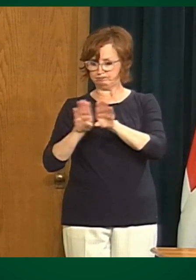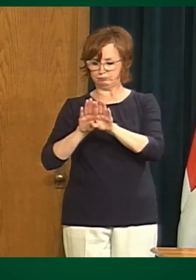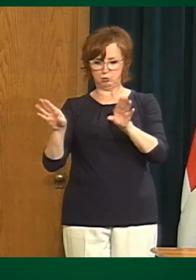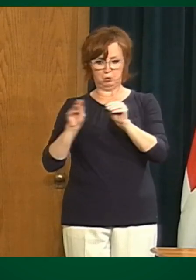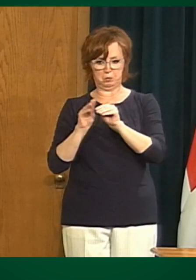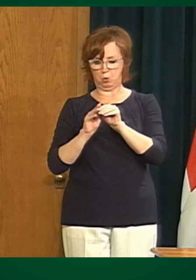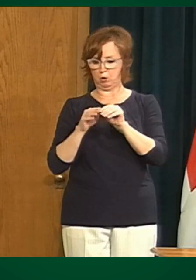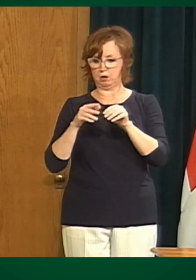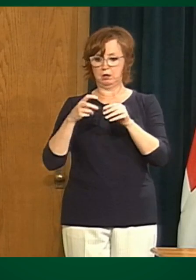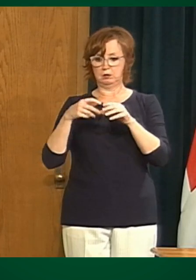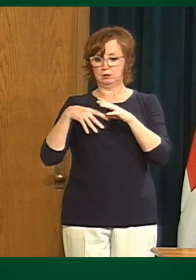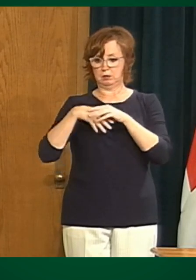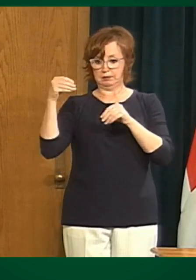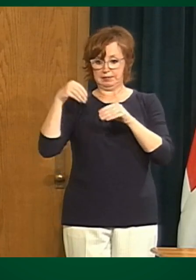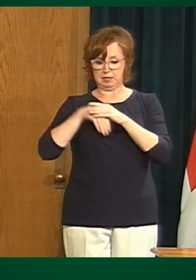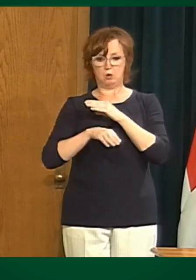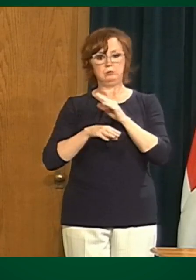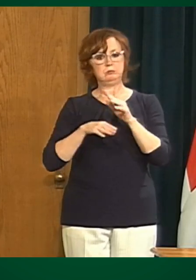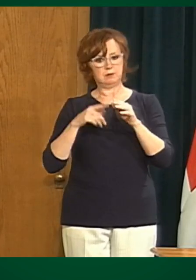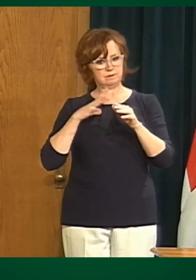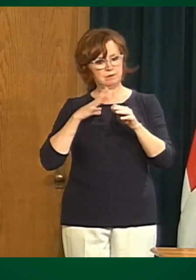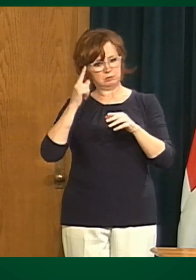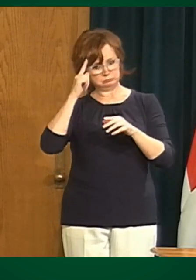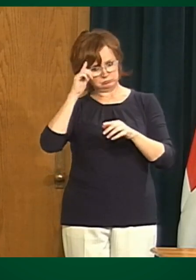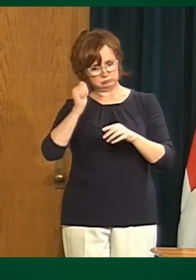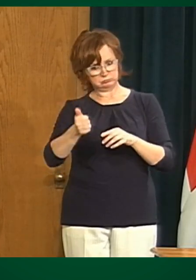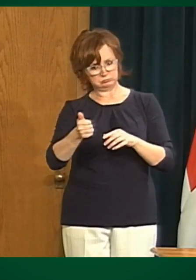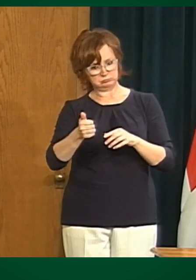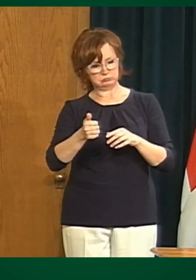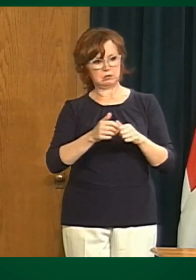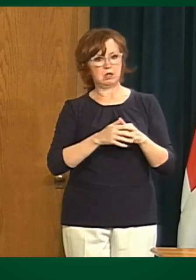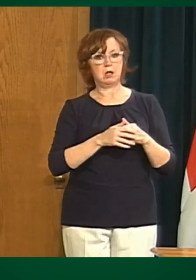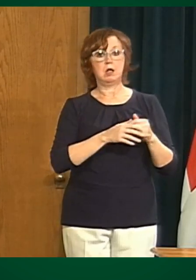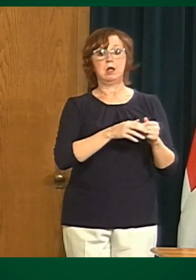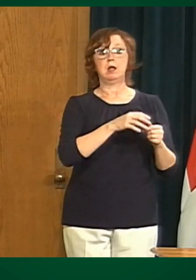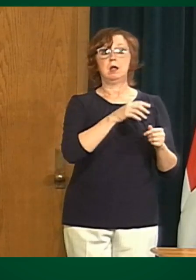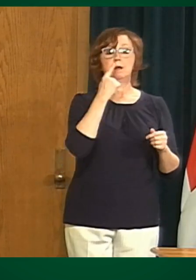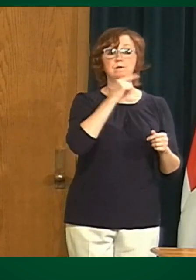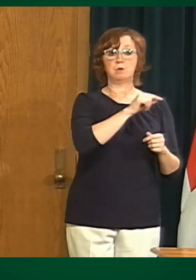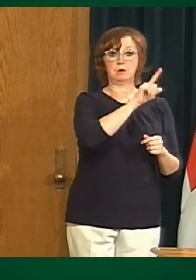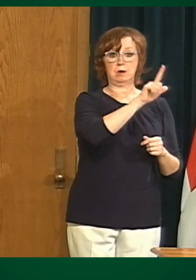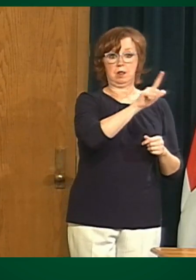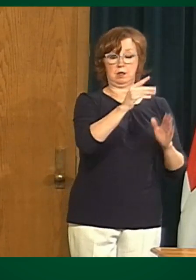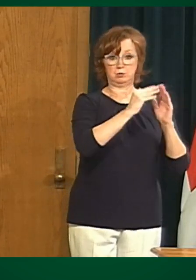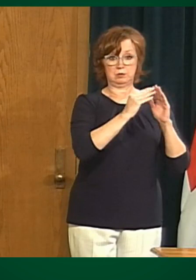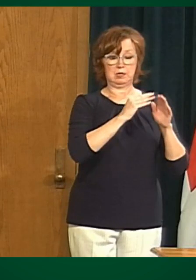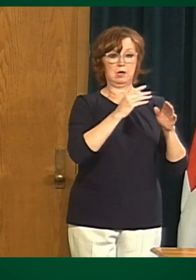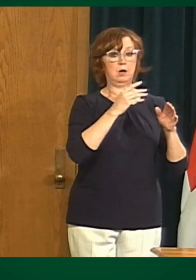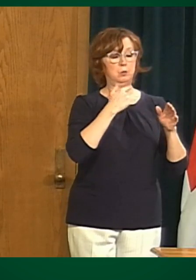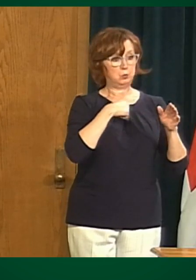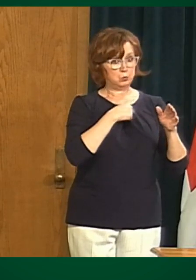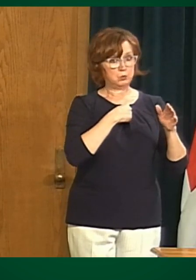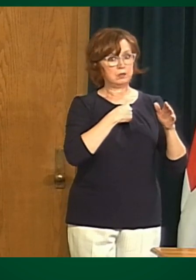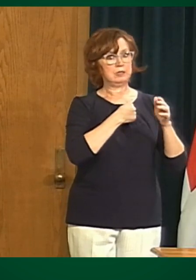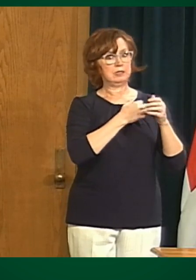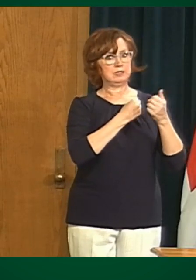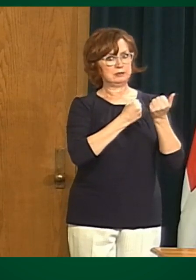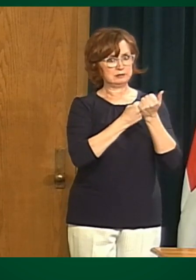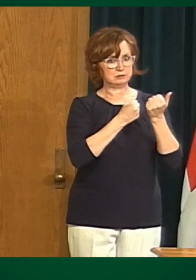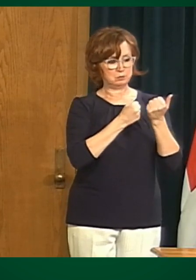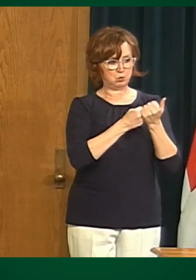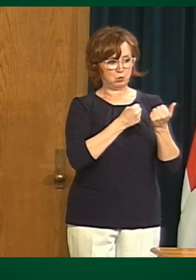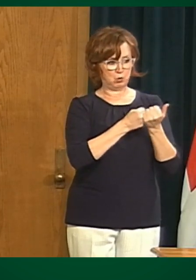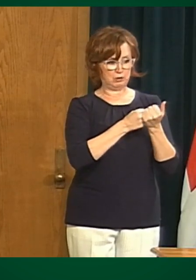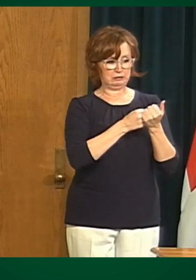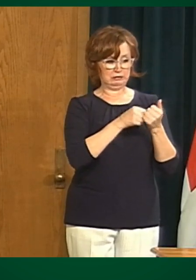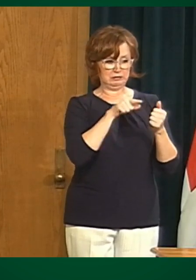Loche specifically. So this is something that we support in terms of slowing